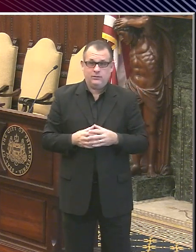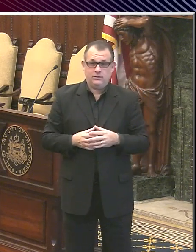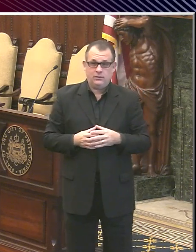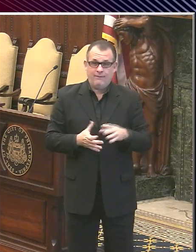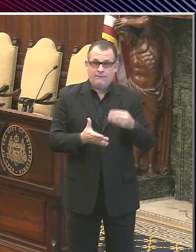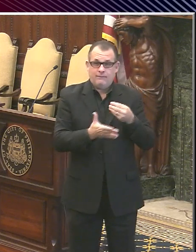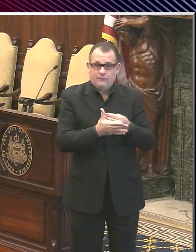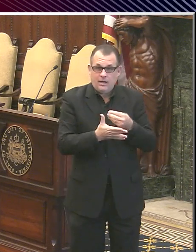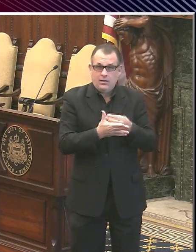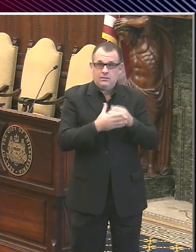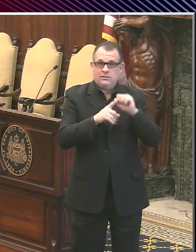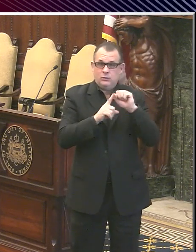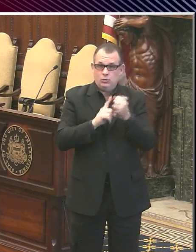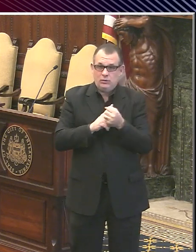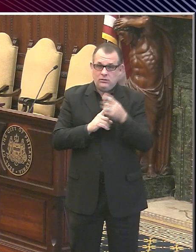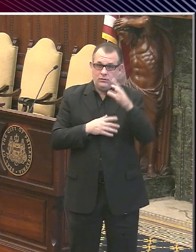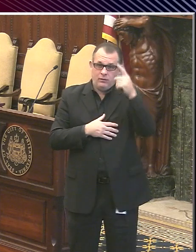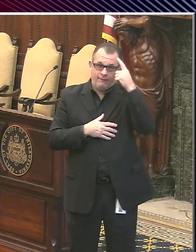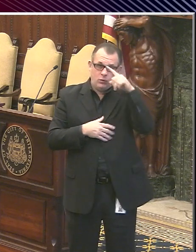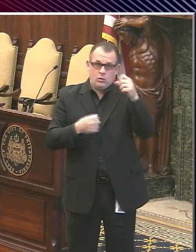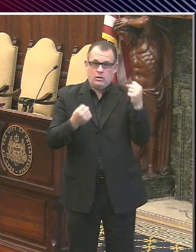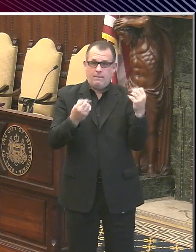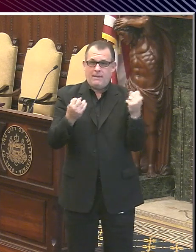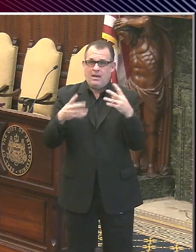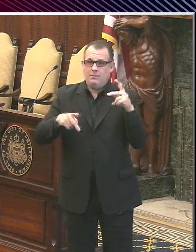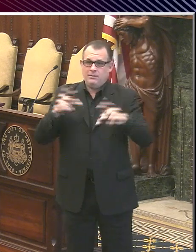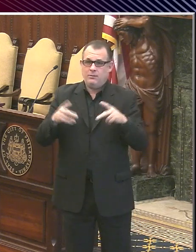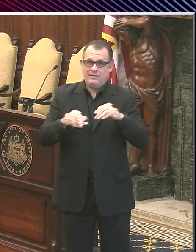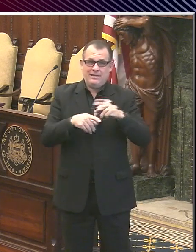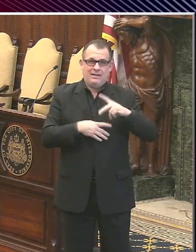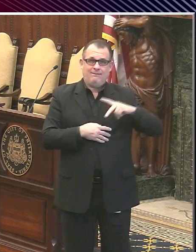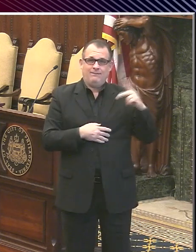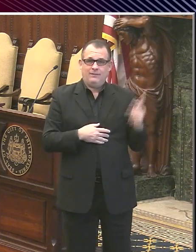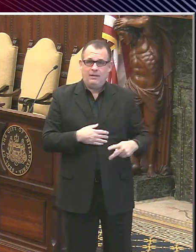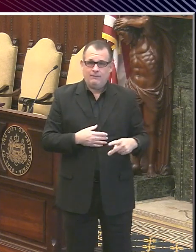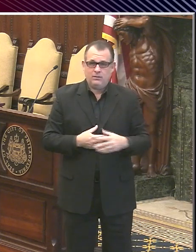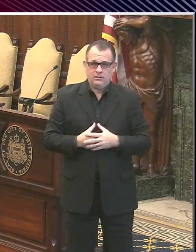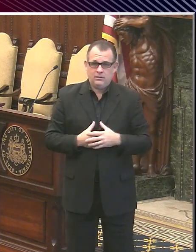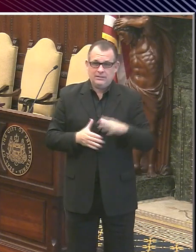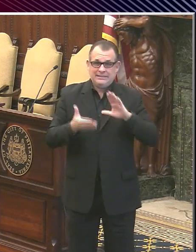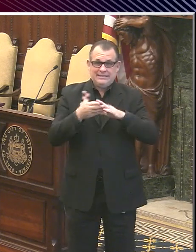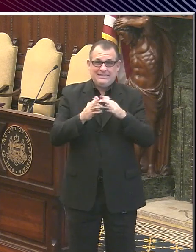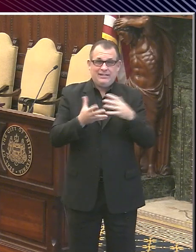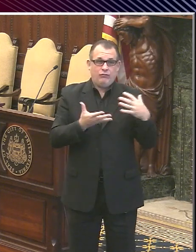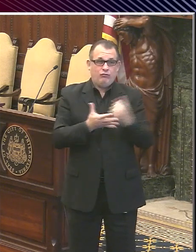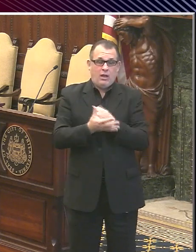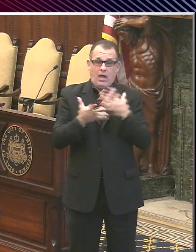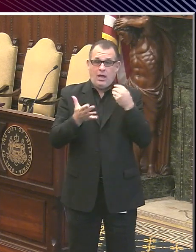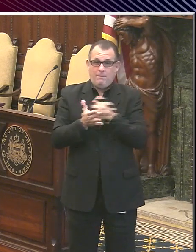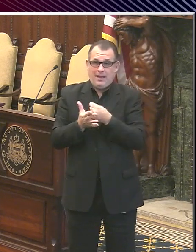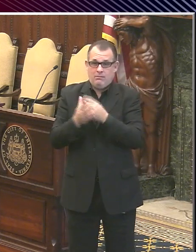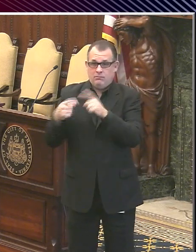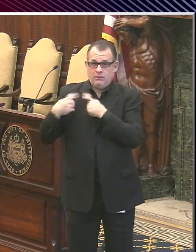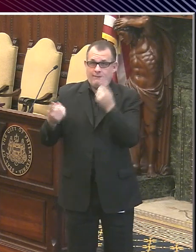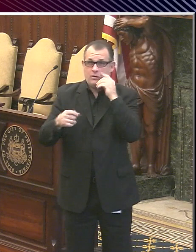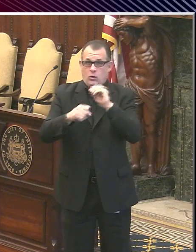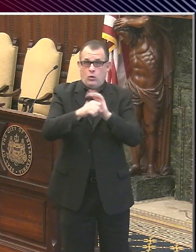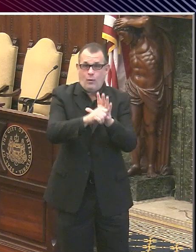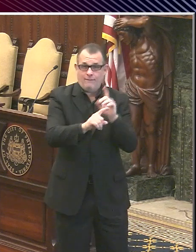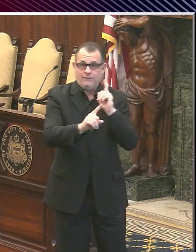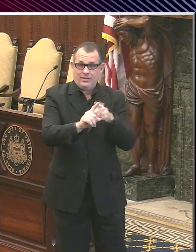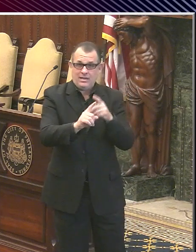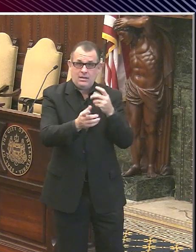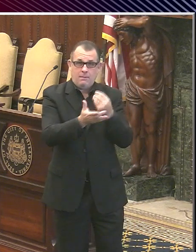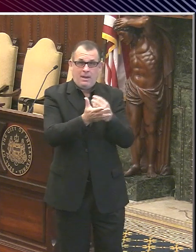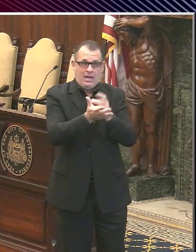financial situations for countless people in the Philadelphia area. The city has raised a lot of money in the past for COVID relief. How much of